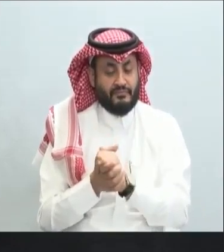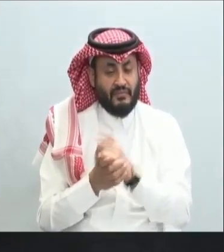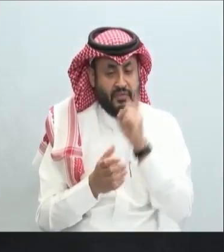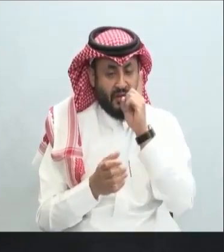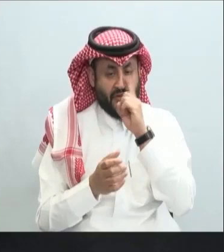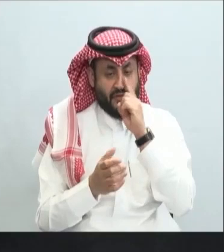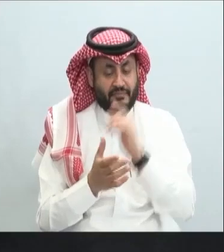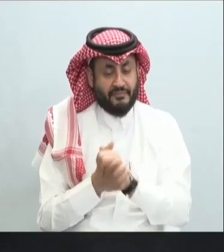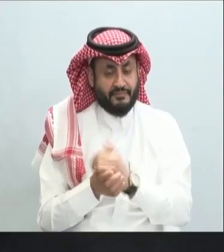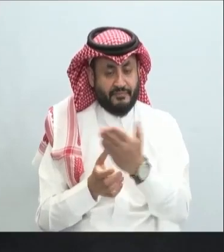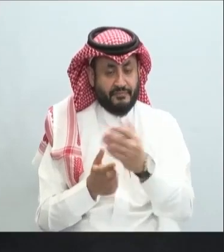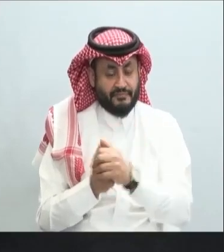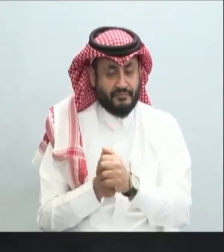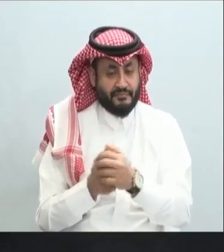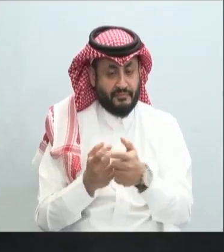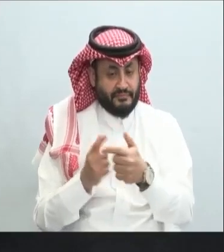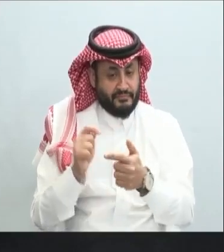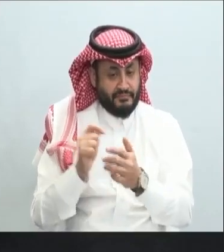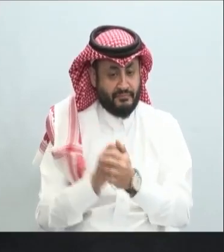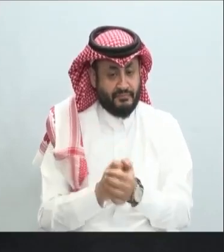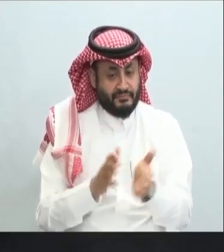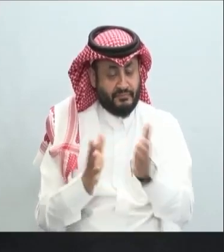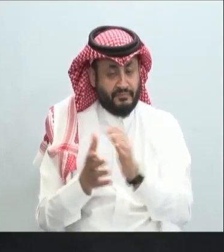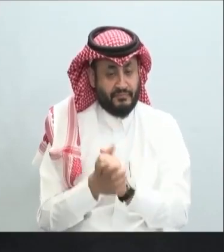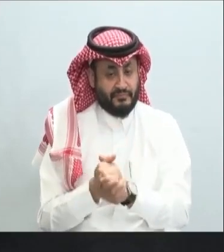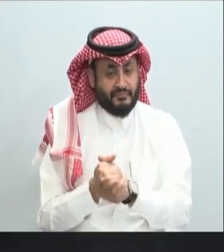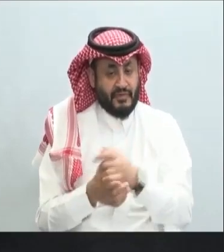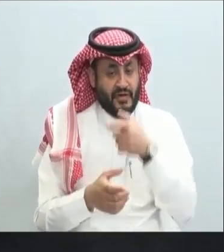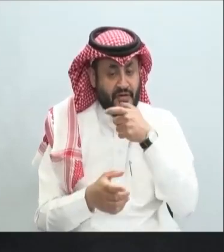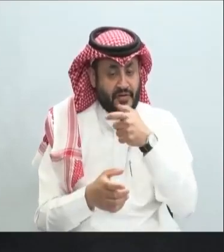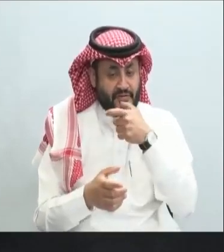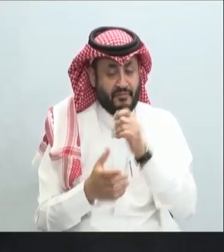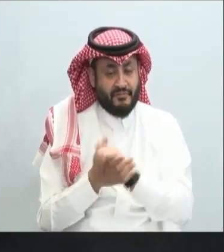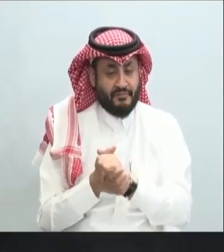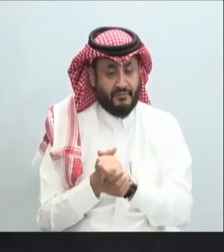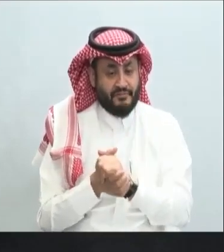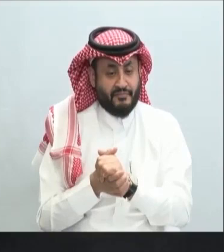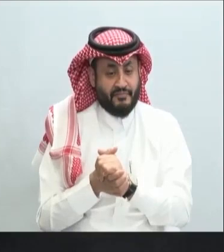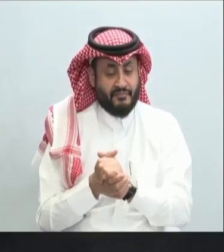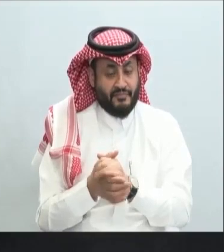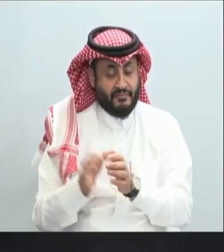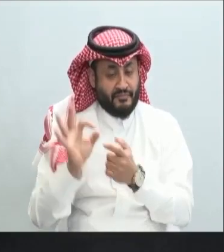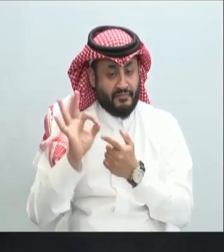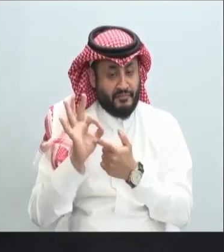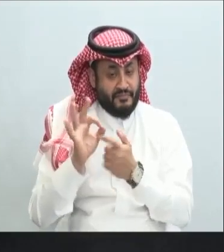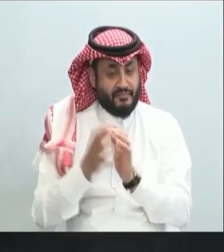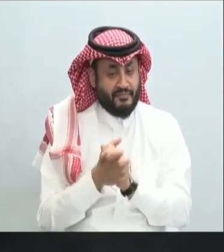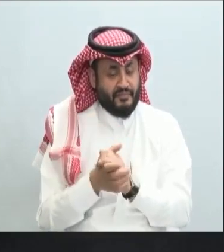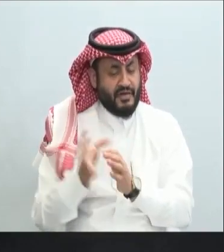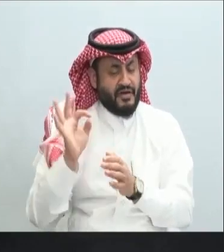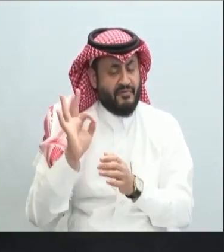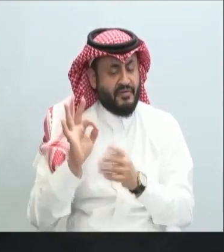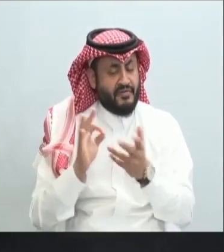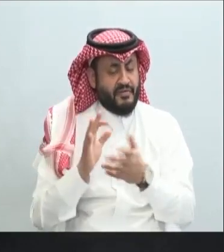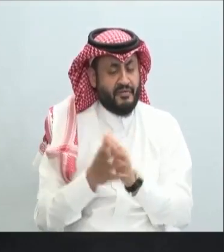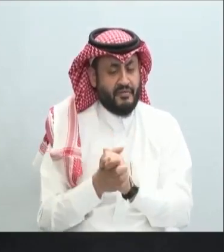also Thursday, and after this we had Friday, where we said that you can